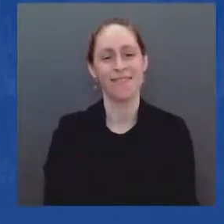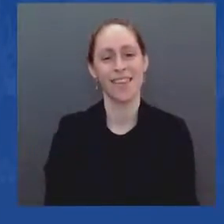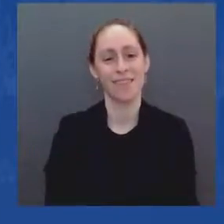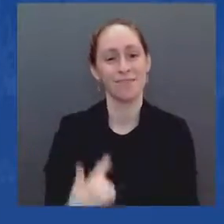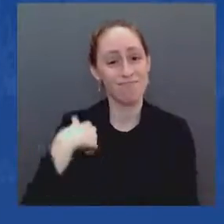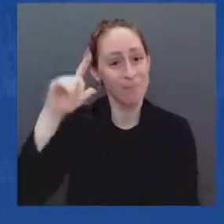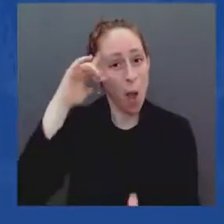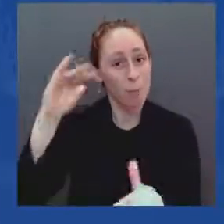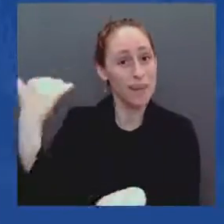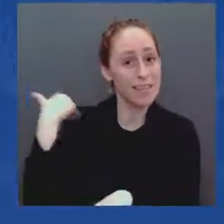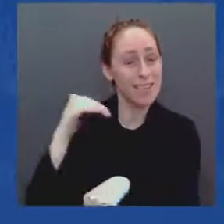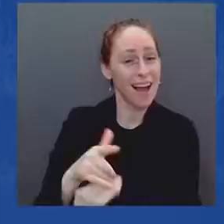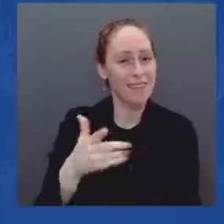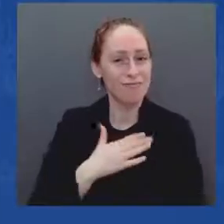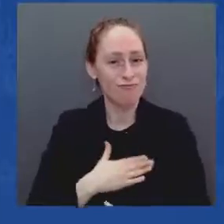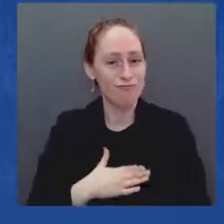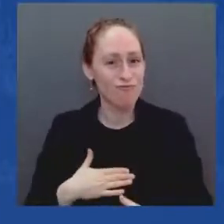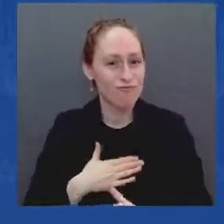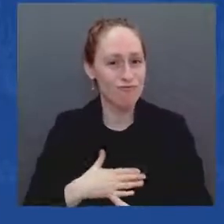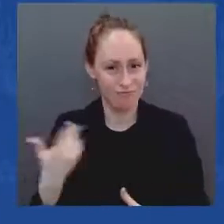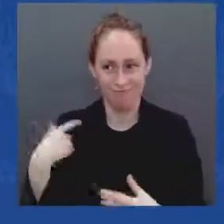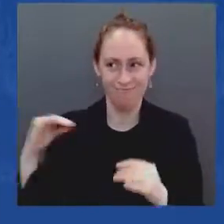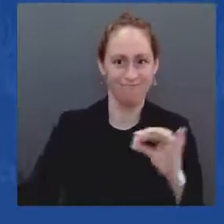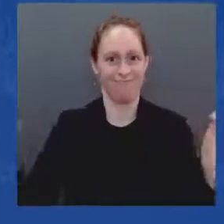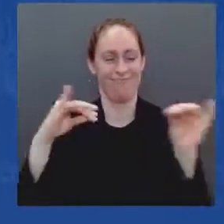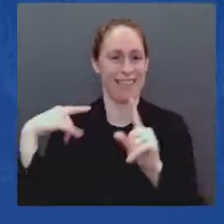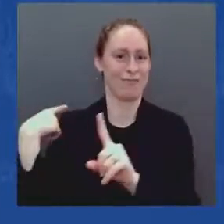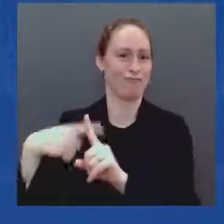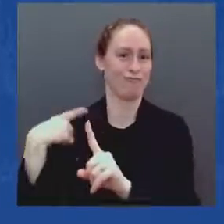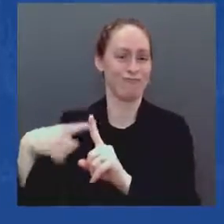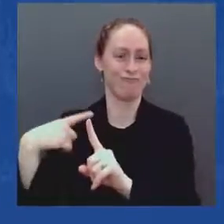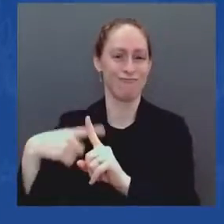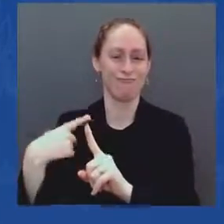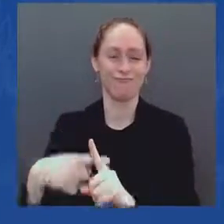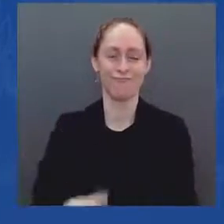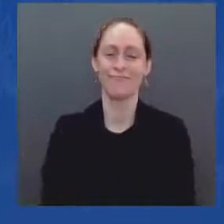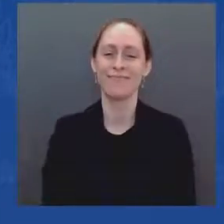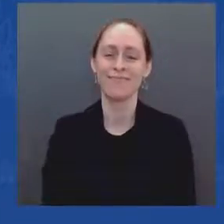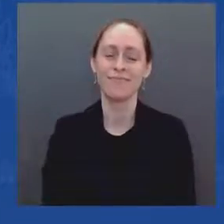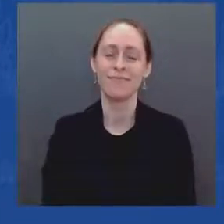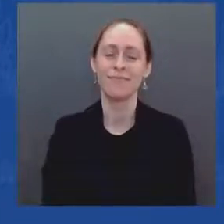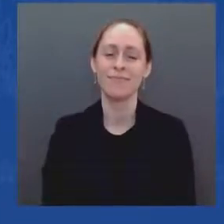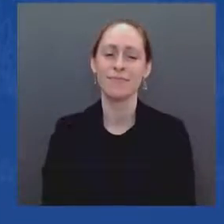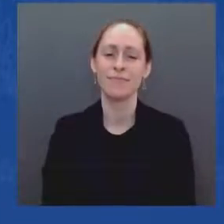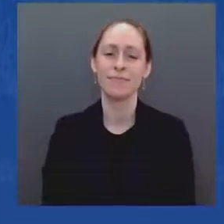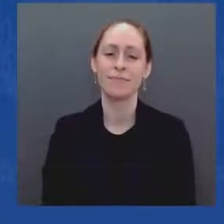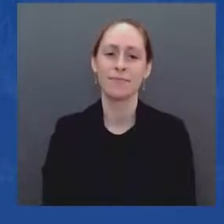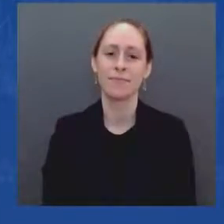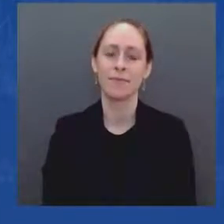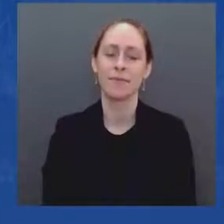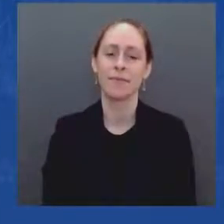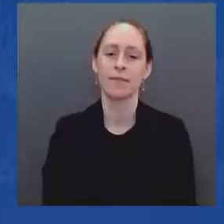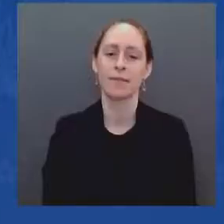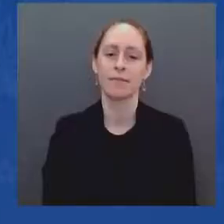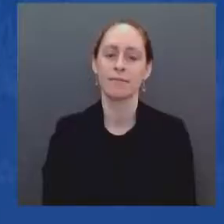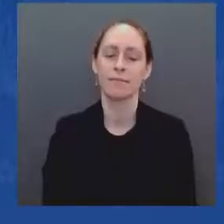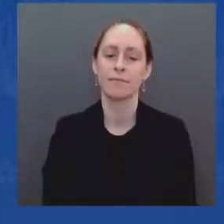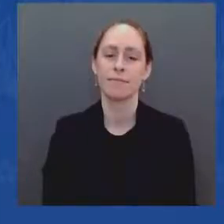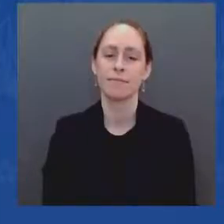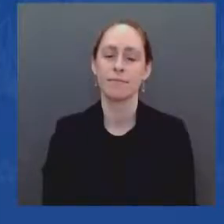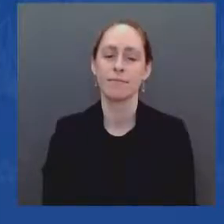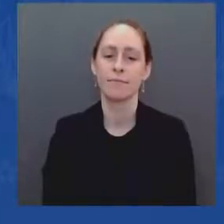But I want to thank you all, in particular for the work that you have dedicated your lives to and the